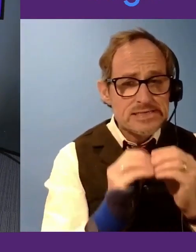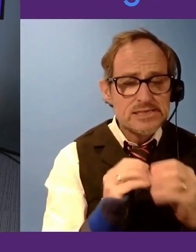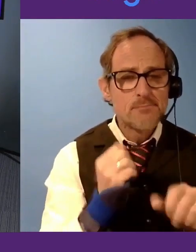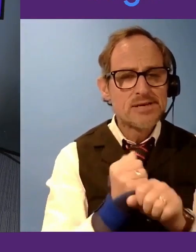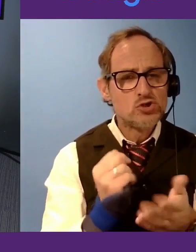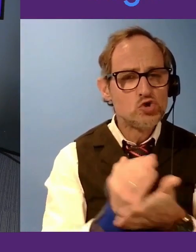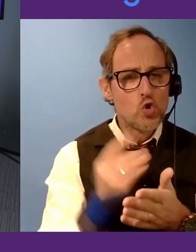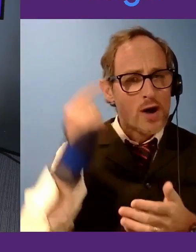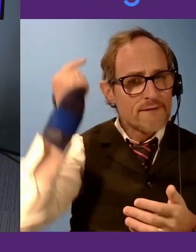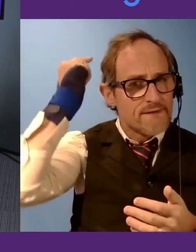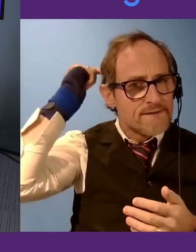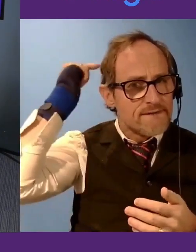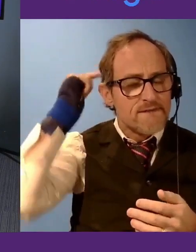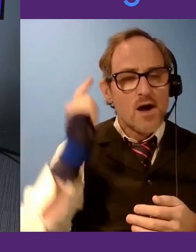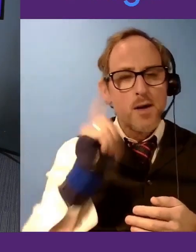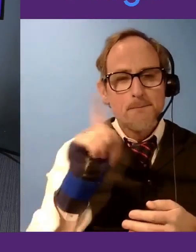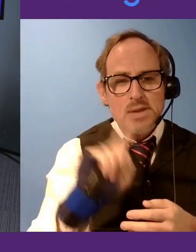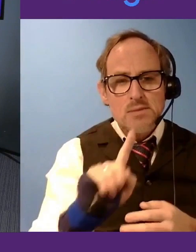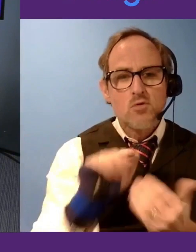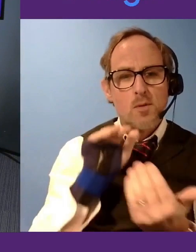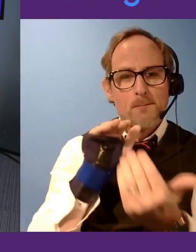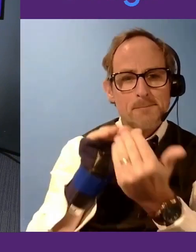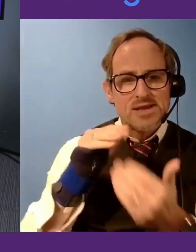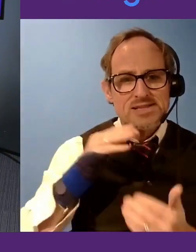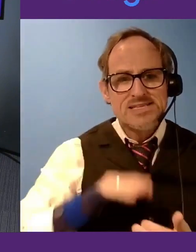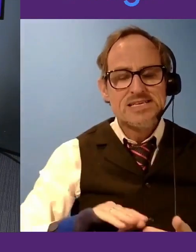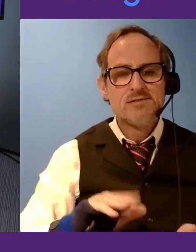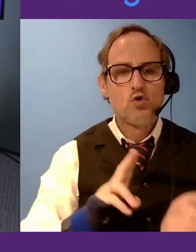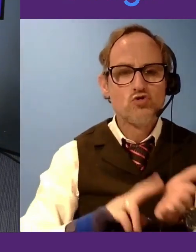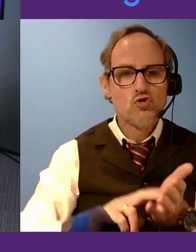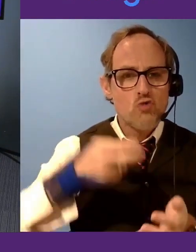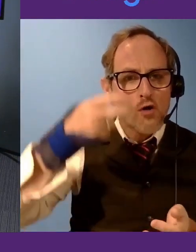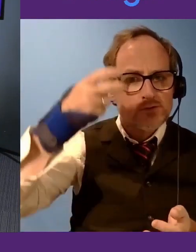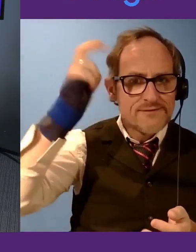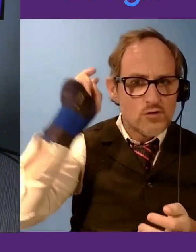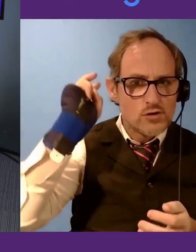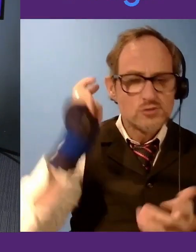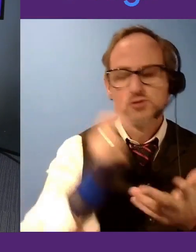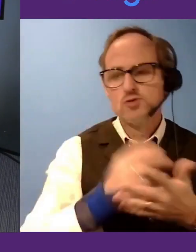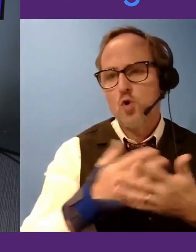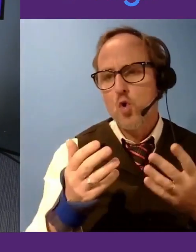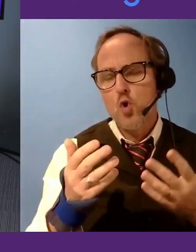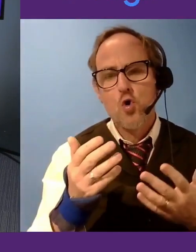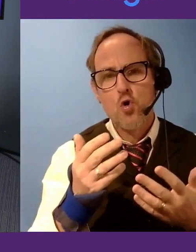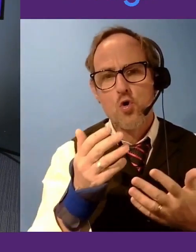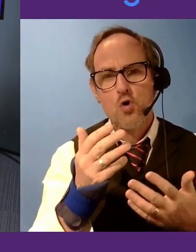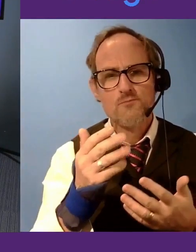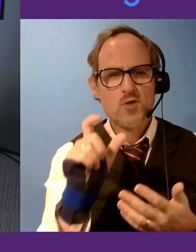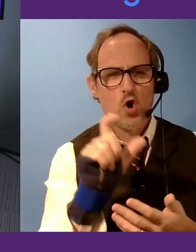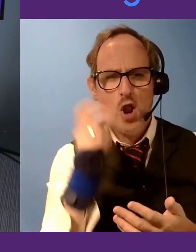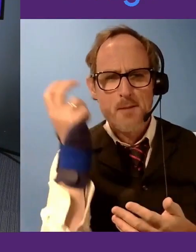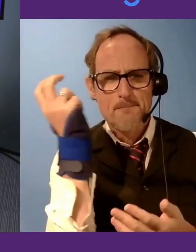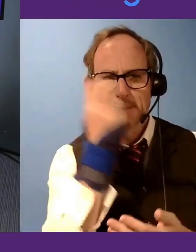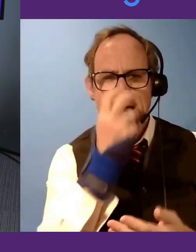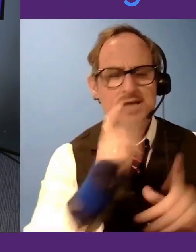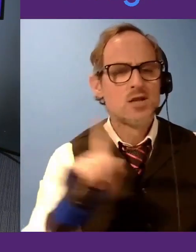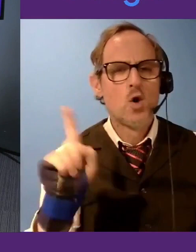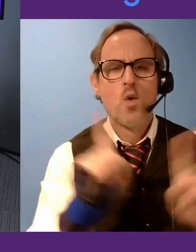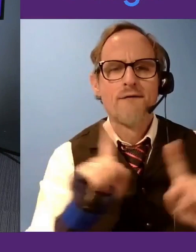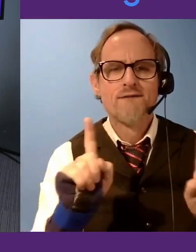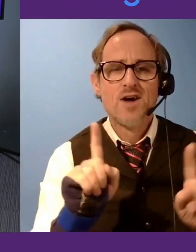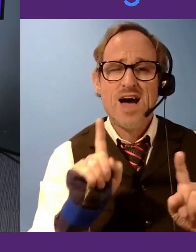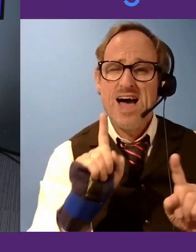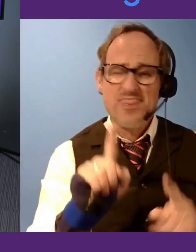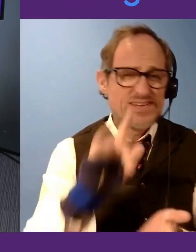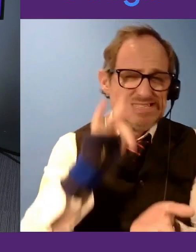cater to people who are neurodiverse, and this is embedded at every level, and it does help